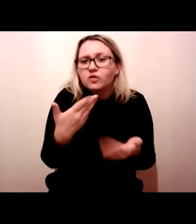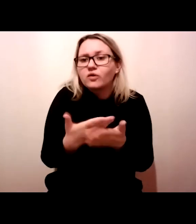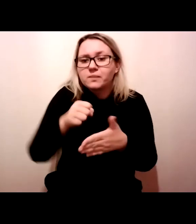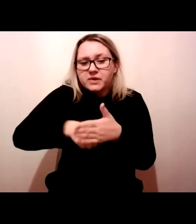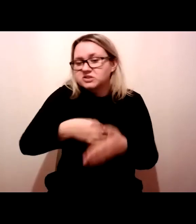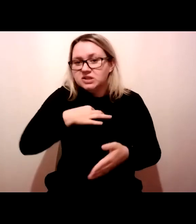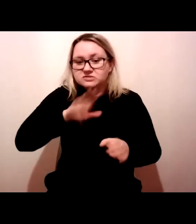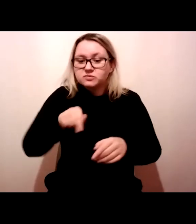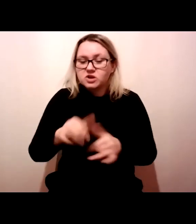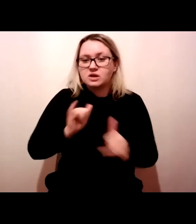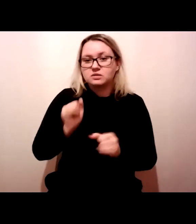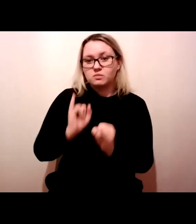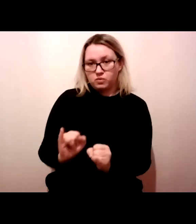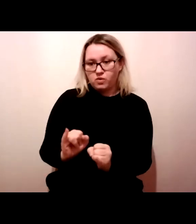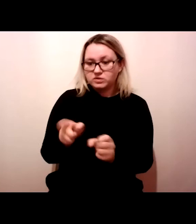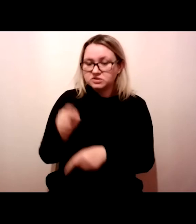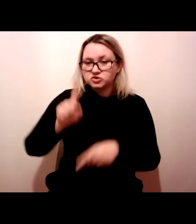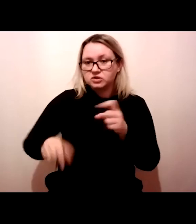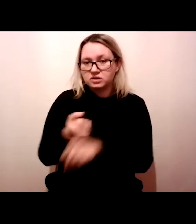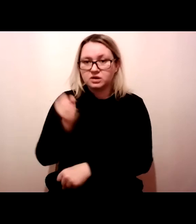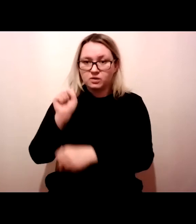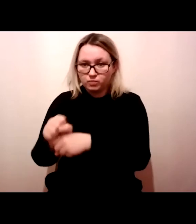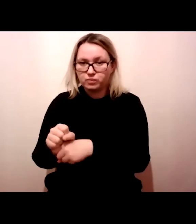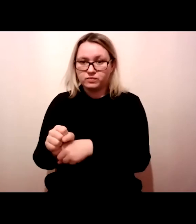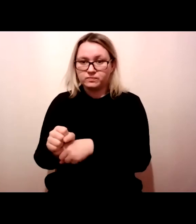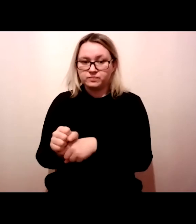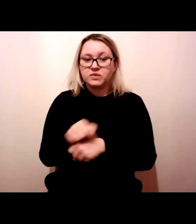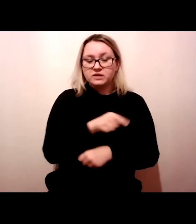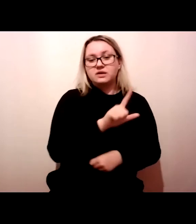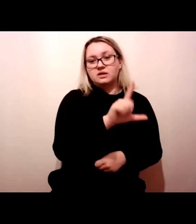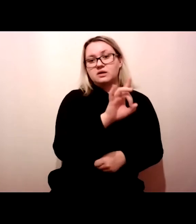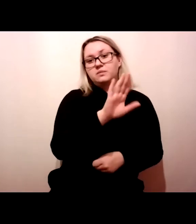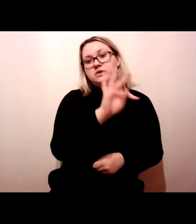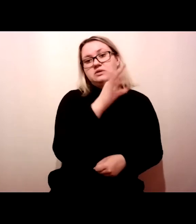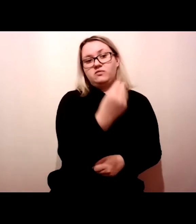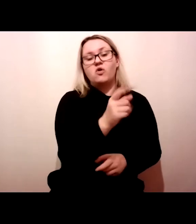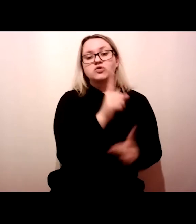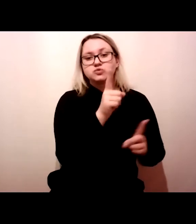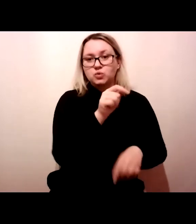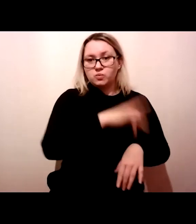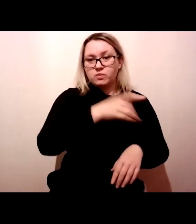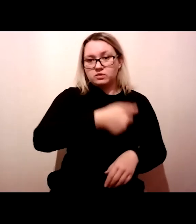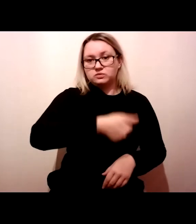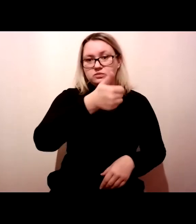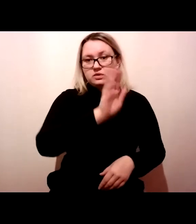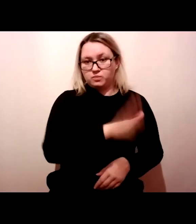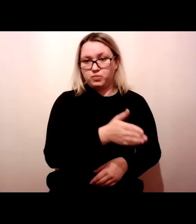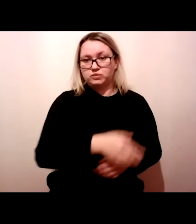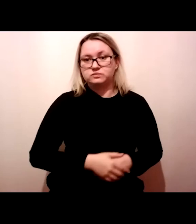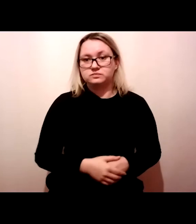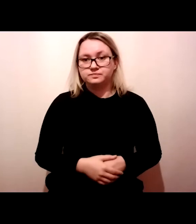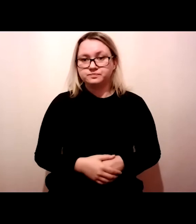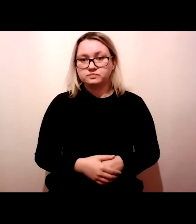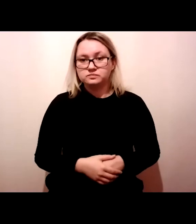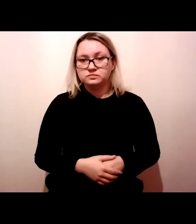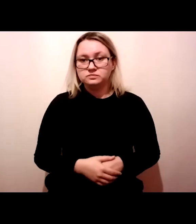This is just inappropriate behavior and it has to be stopped. And this way, we will contribute to safety and